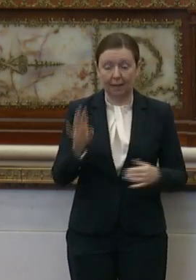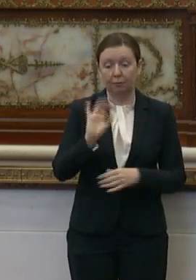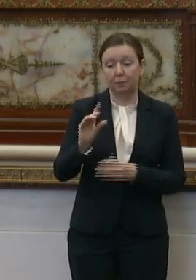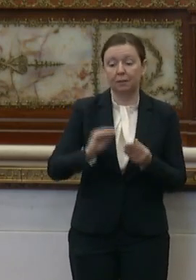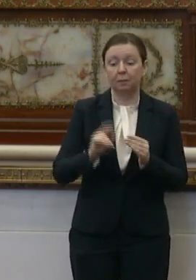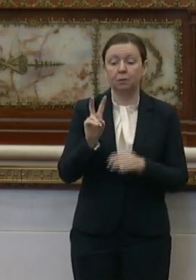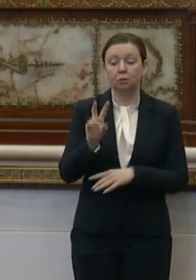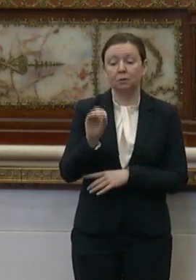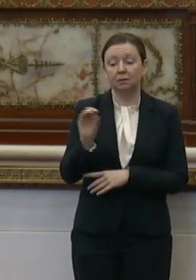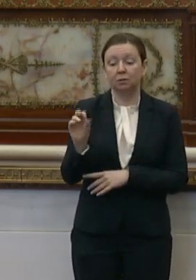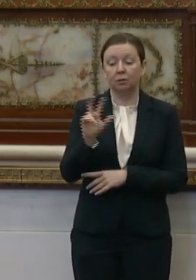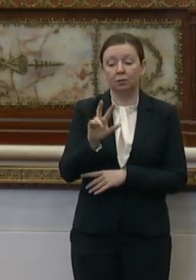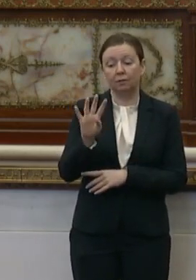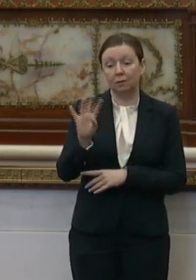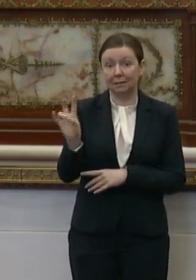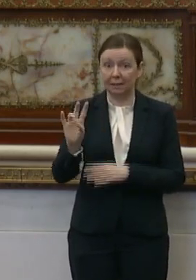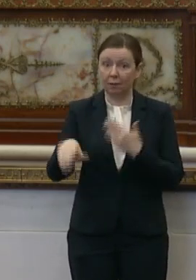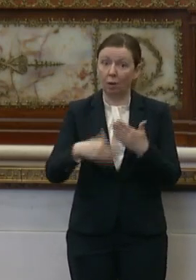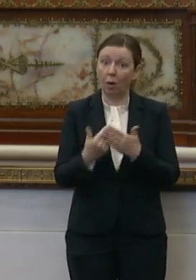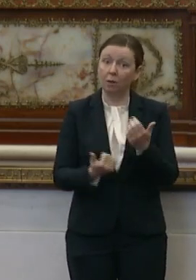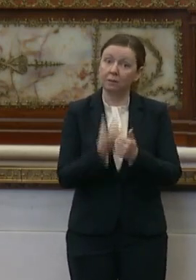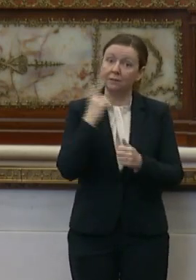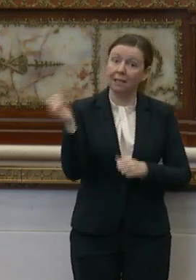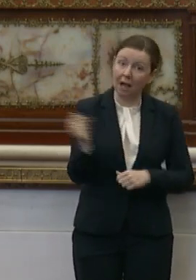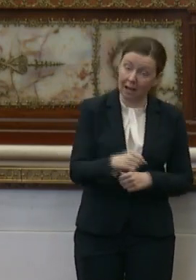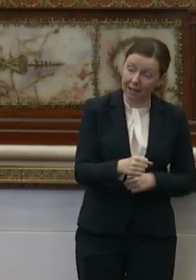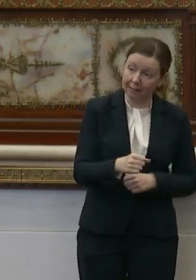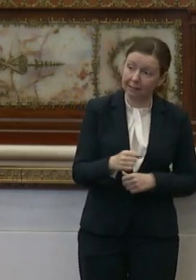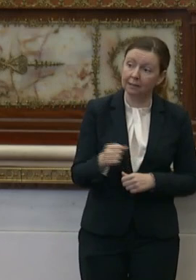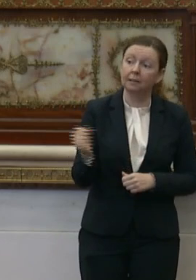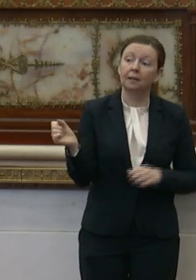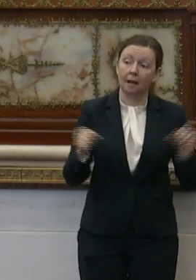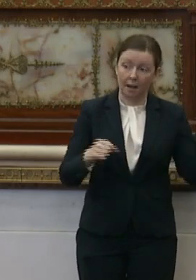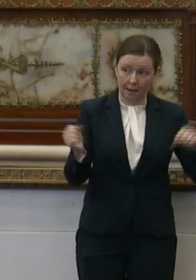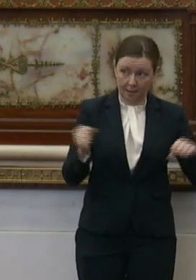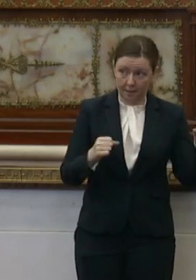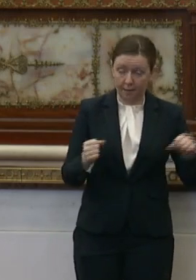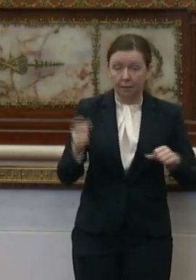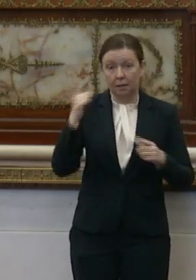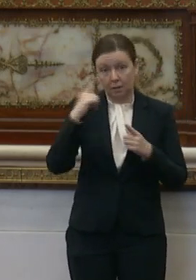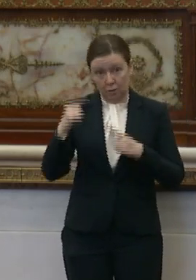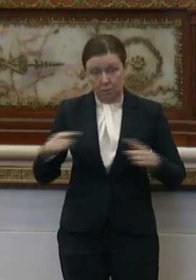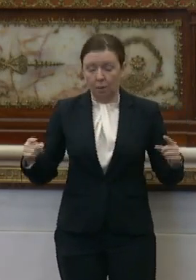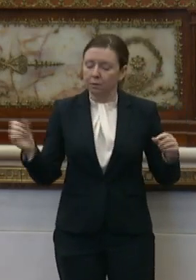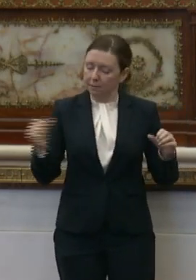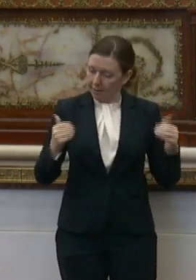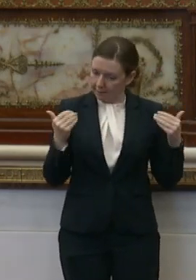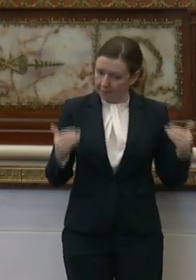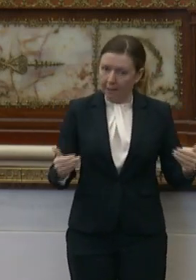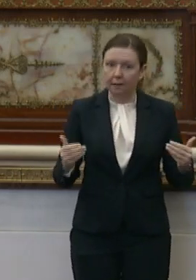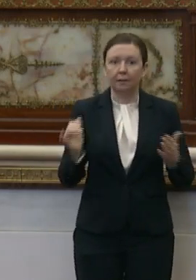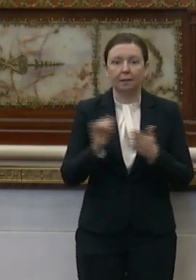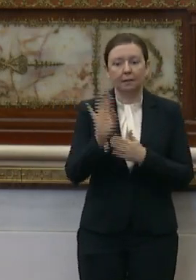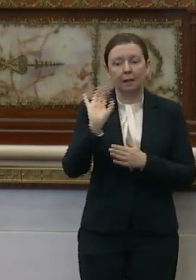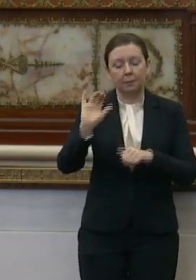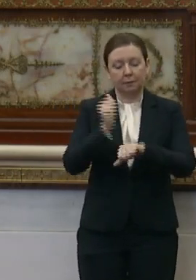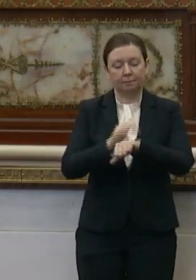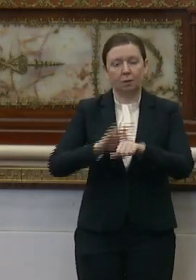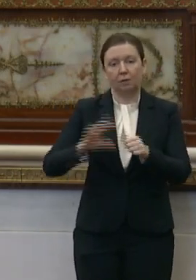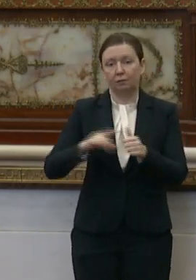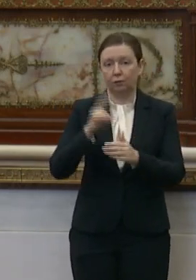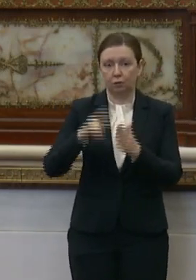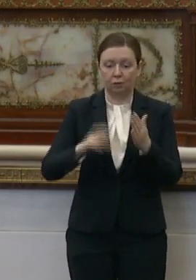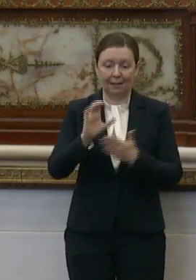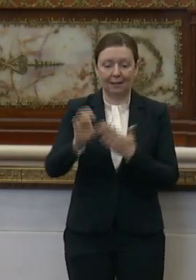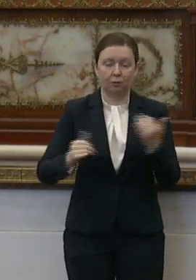number 200347. All those in favor indicate by saying aye. Aye. Those opposed, ayes have it, and this bill will be placed on our first